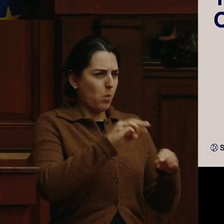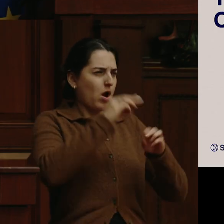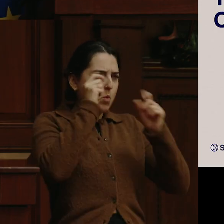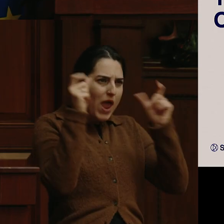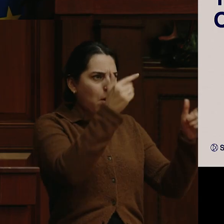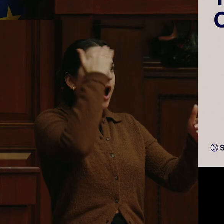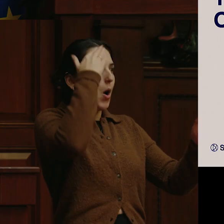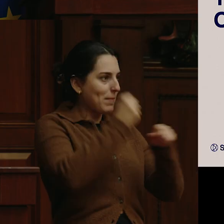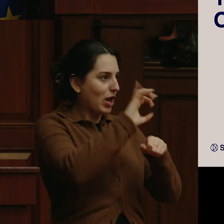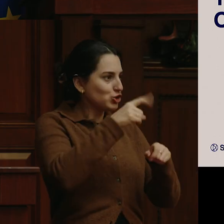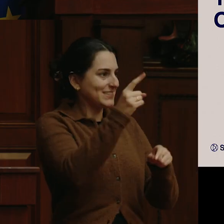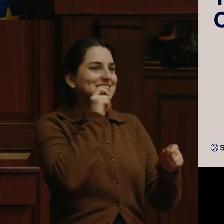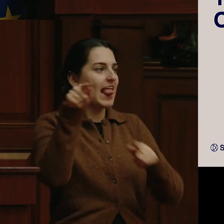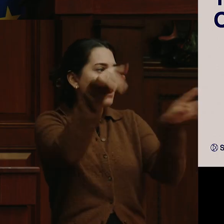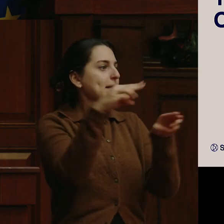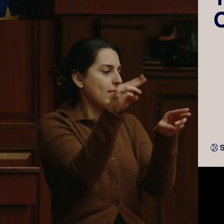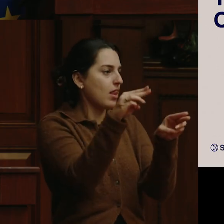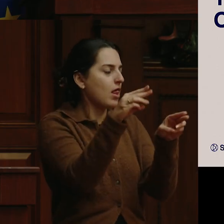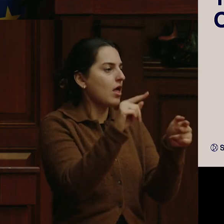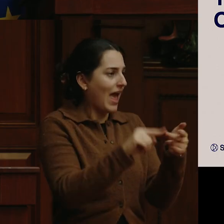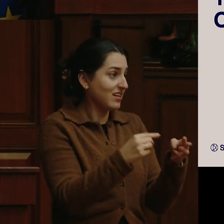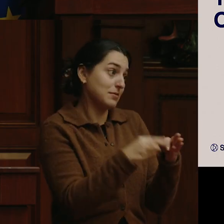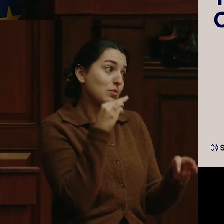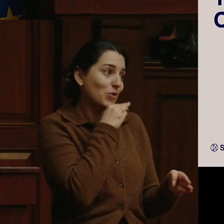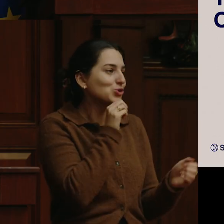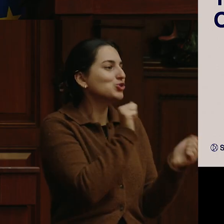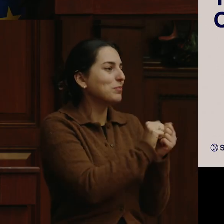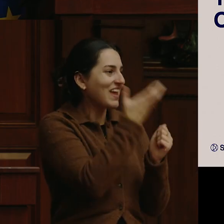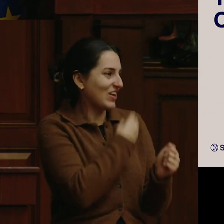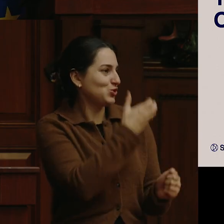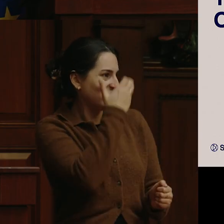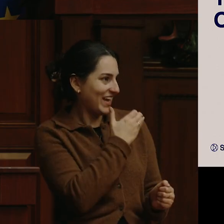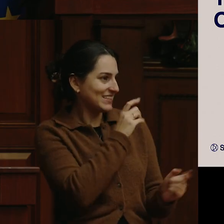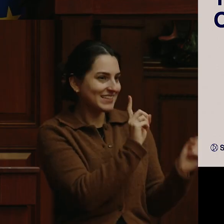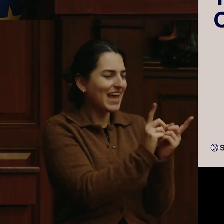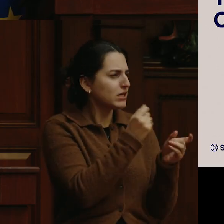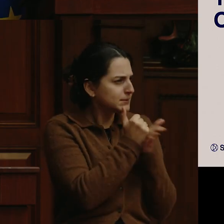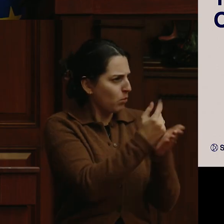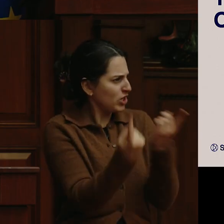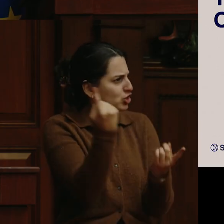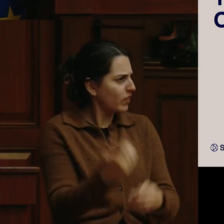Sjögren's disease, and perhaps most importantly, to meet in person and to support each other.